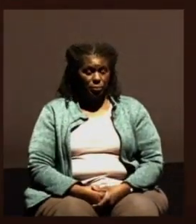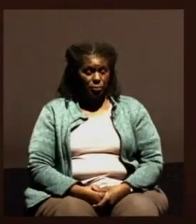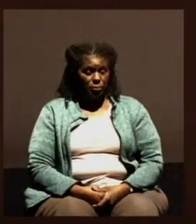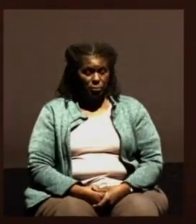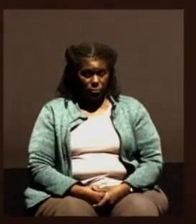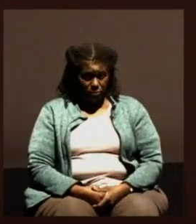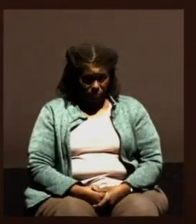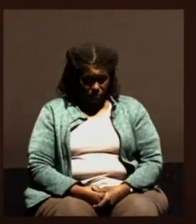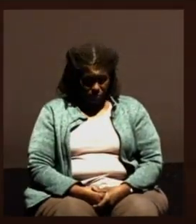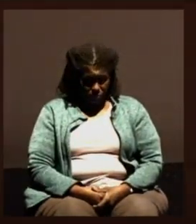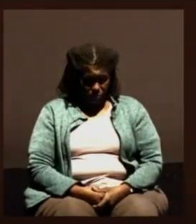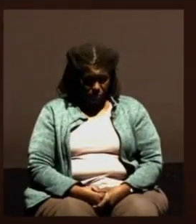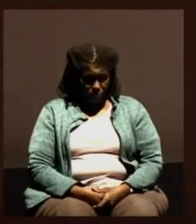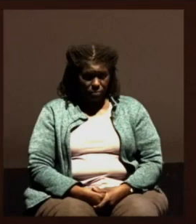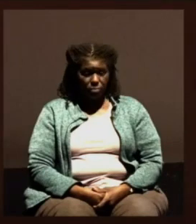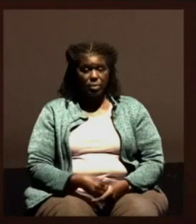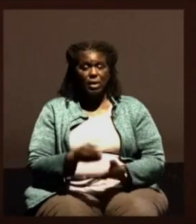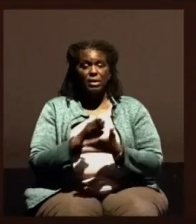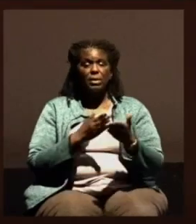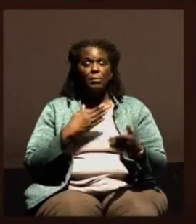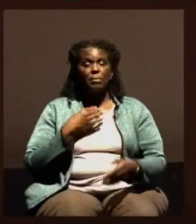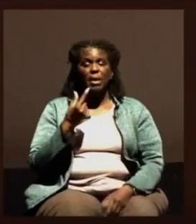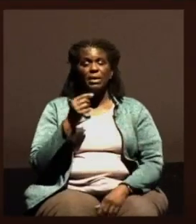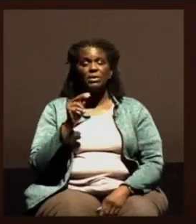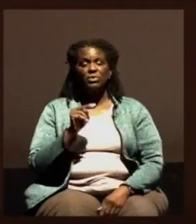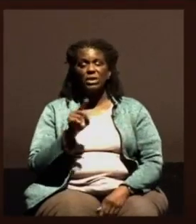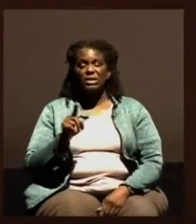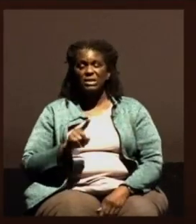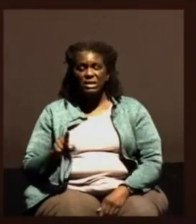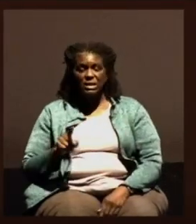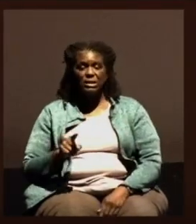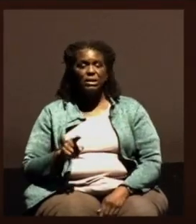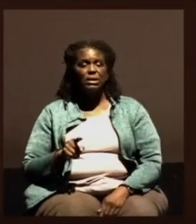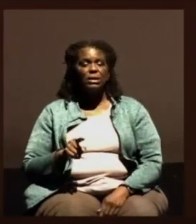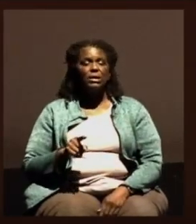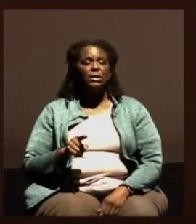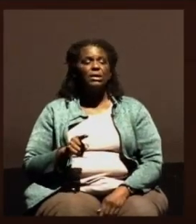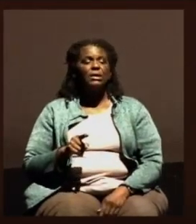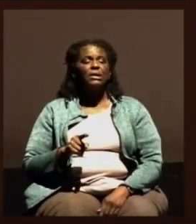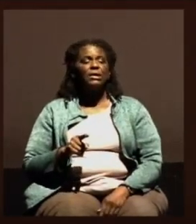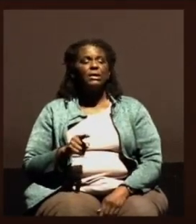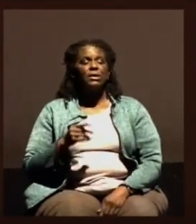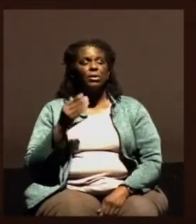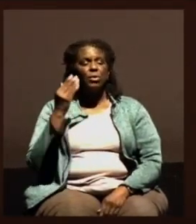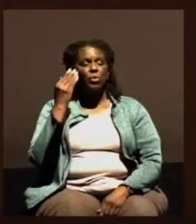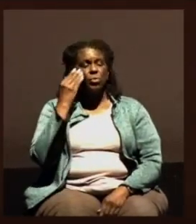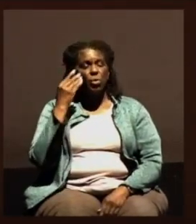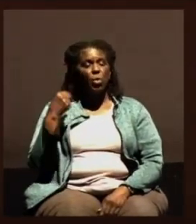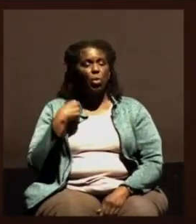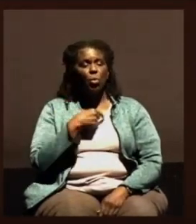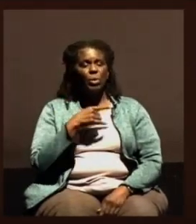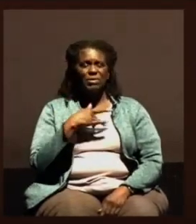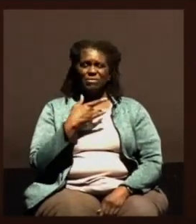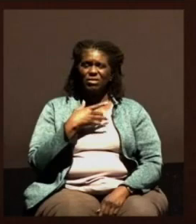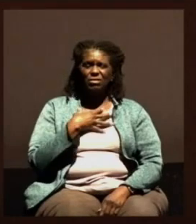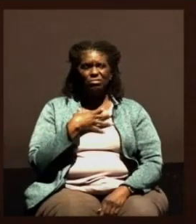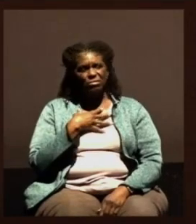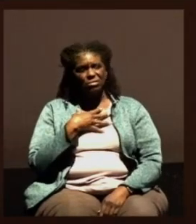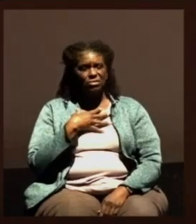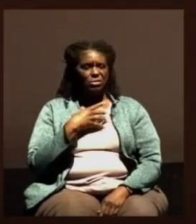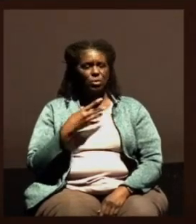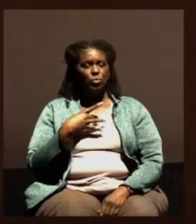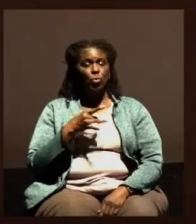And I think some of my Gen Z friends in the audience can nod to that. We have all had that preconceived notion of an orchestra.